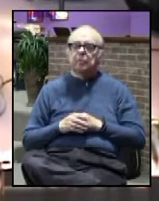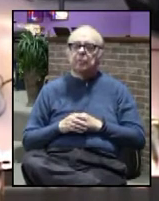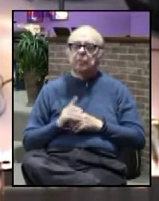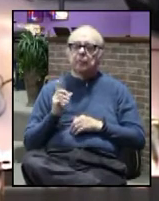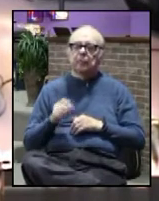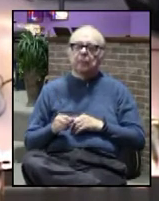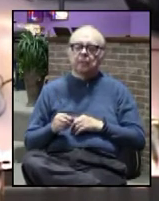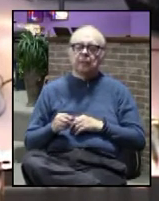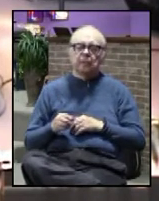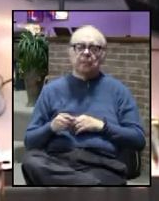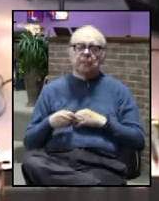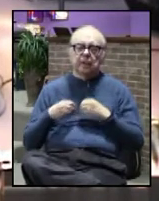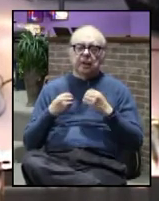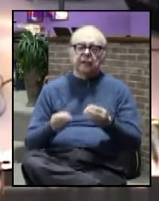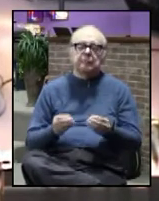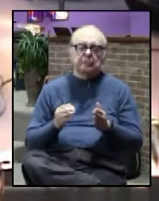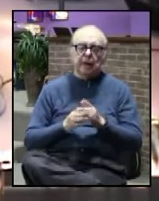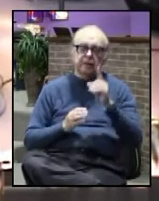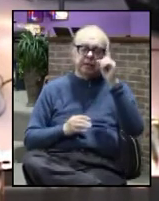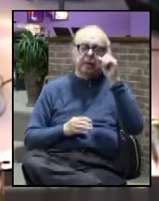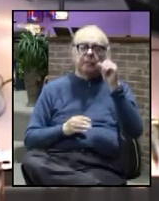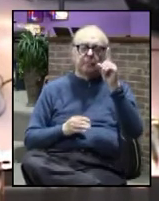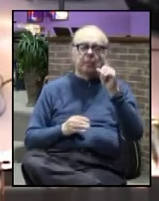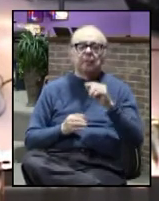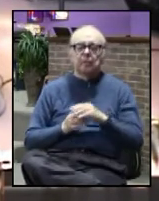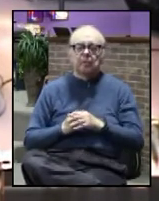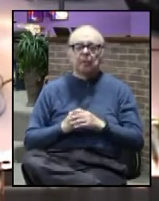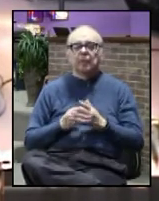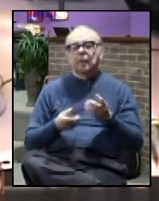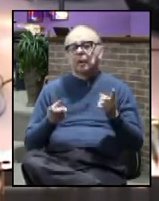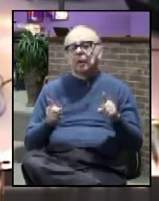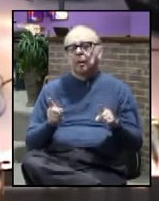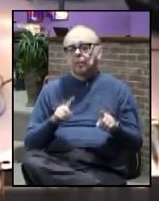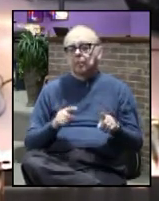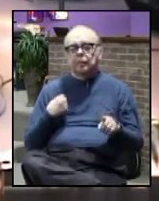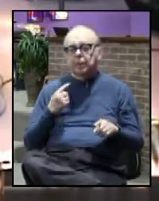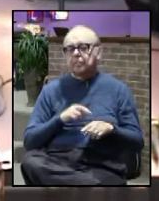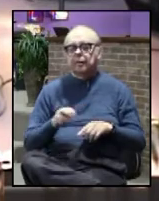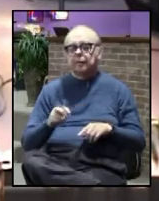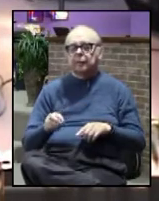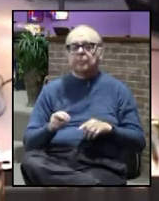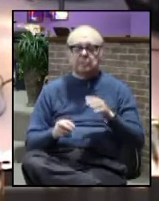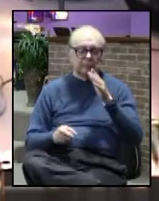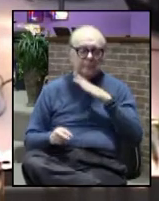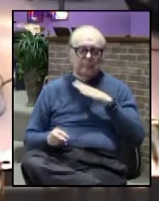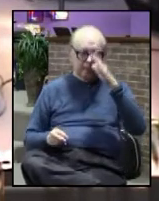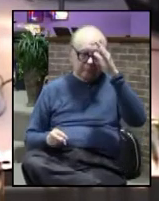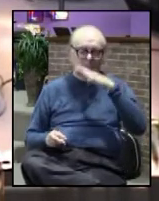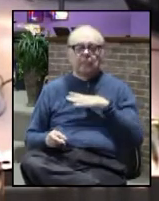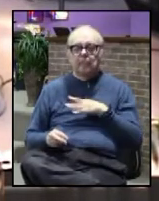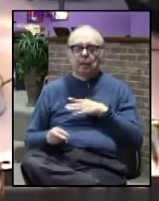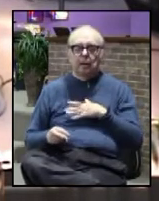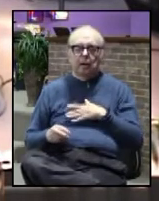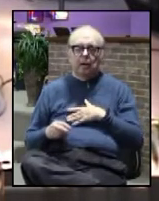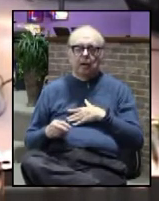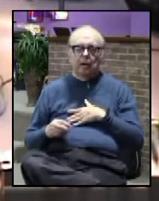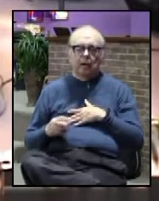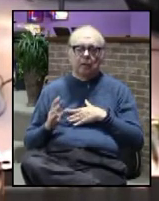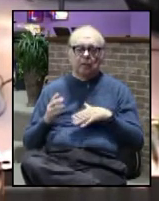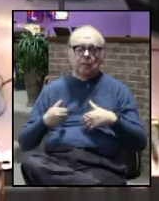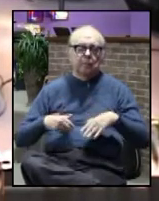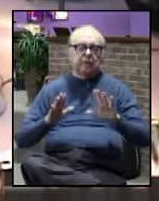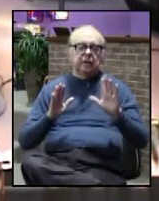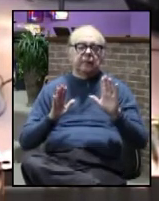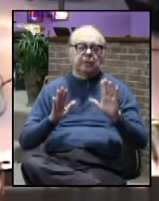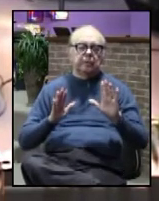And we need to give it back to him. What happens when we drift, ladies and gentlemen? We give in to